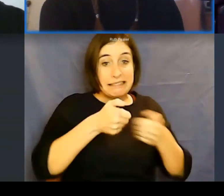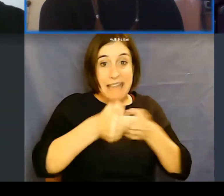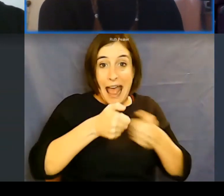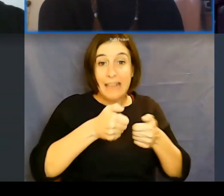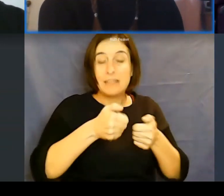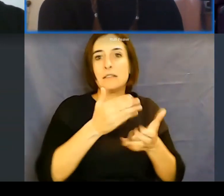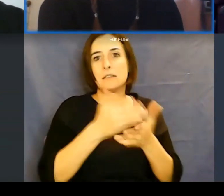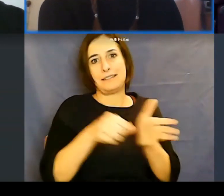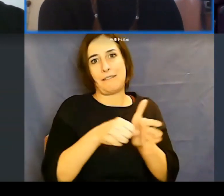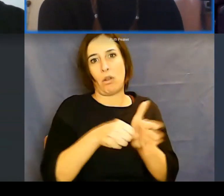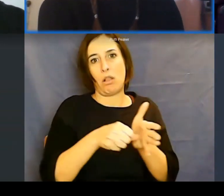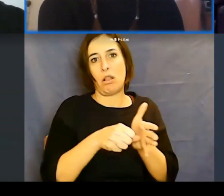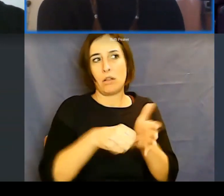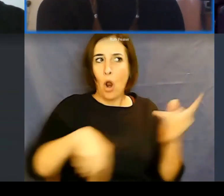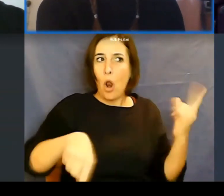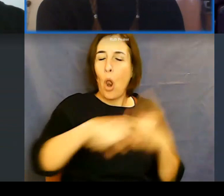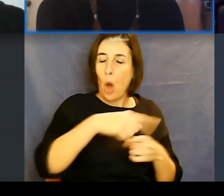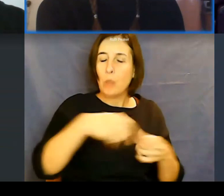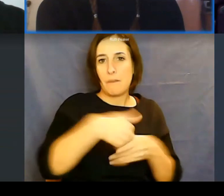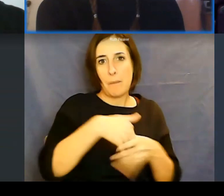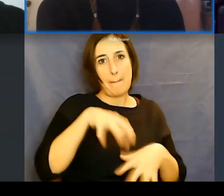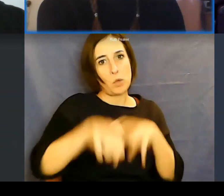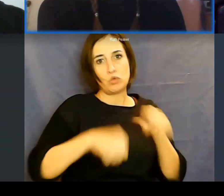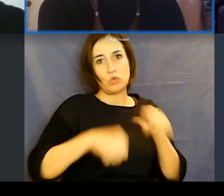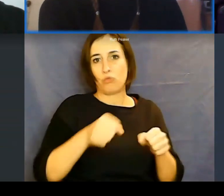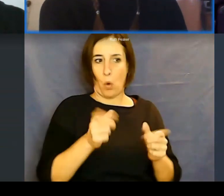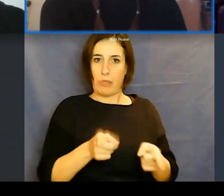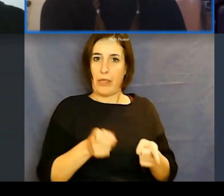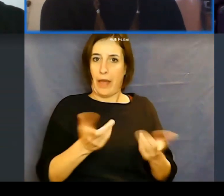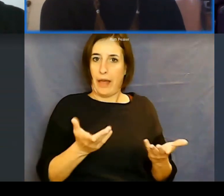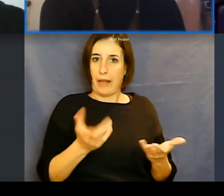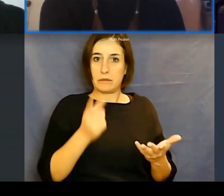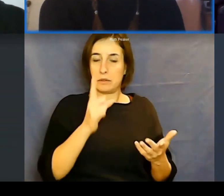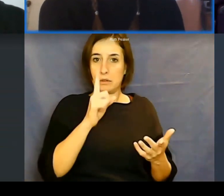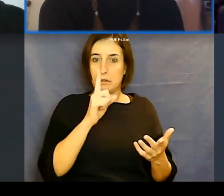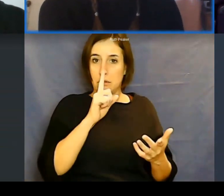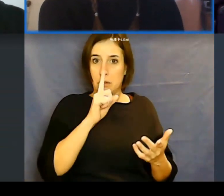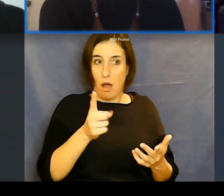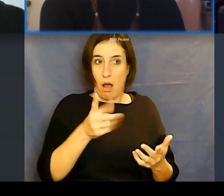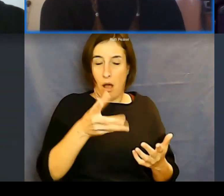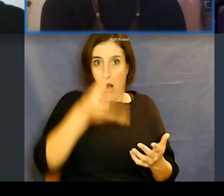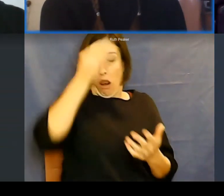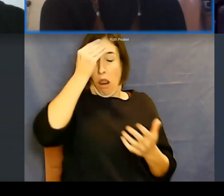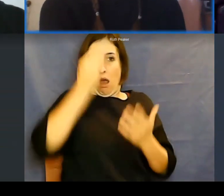difficult for a lot of our members who haven't been able to diversify in this way, especially if they're